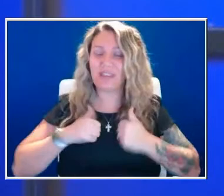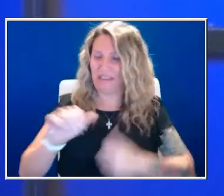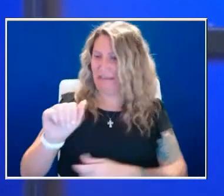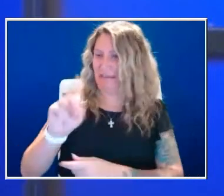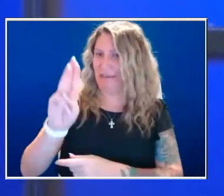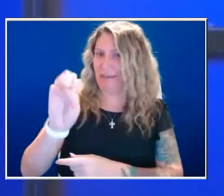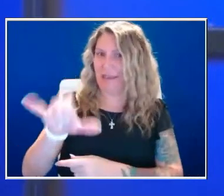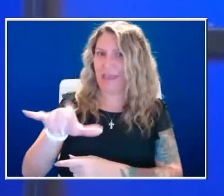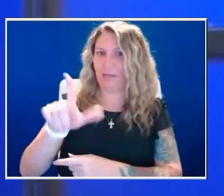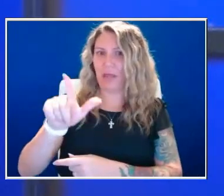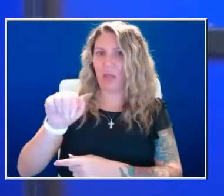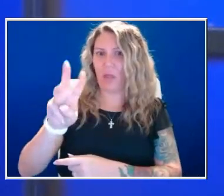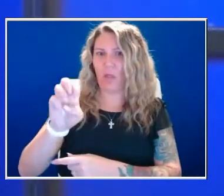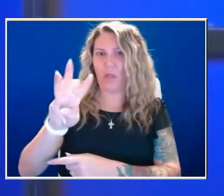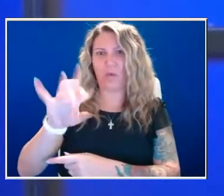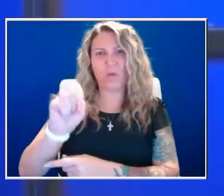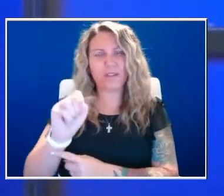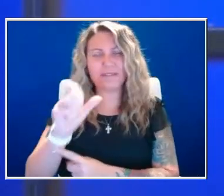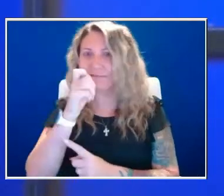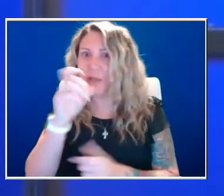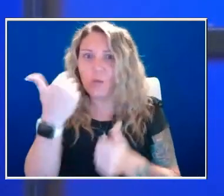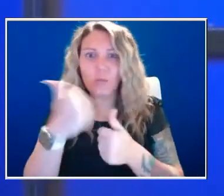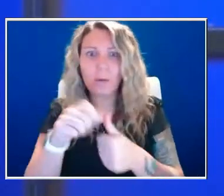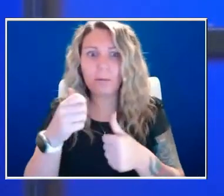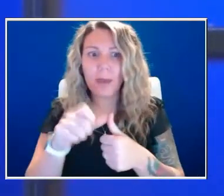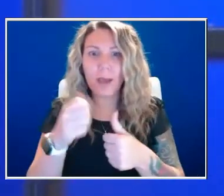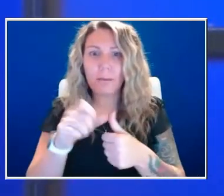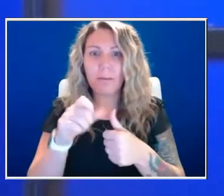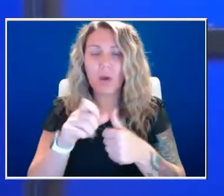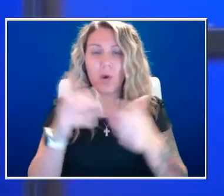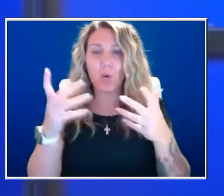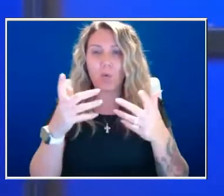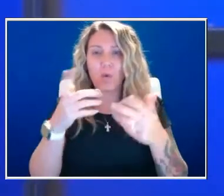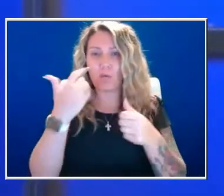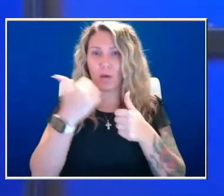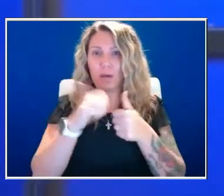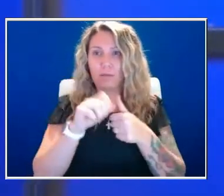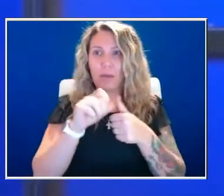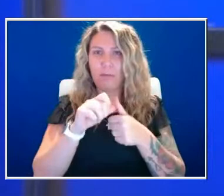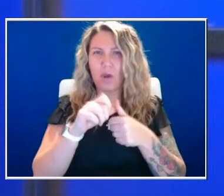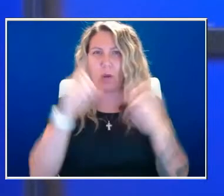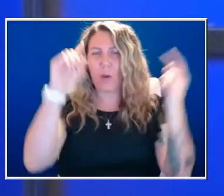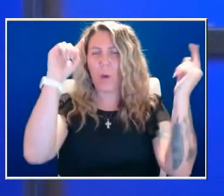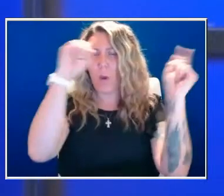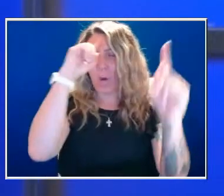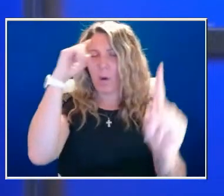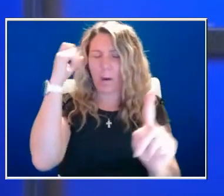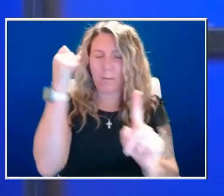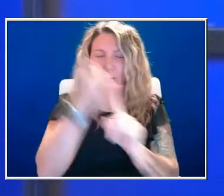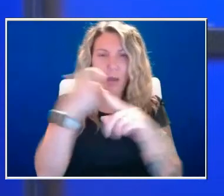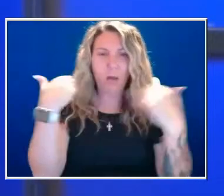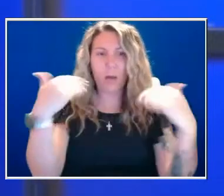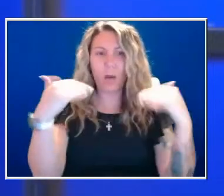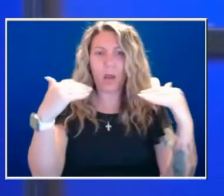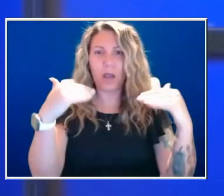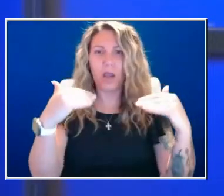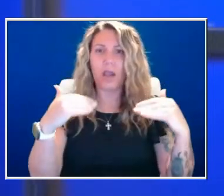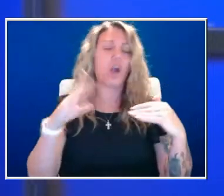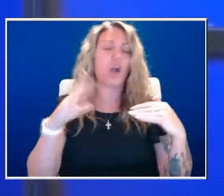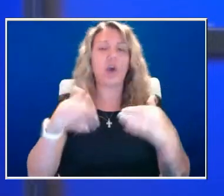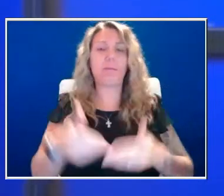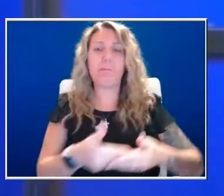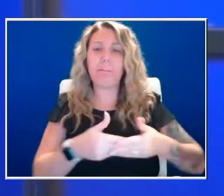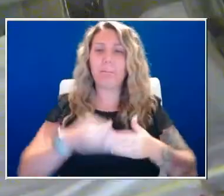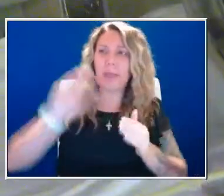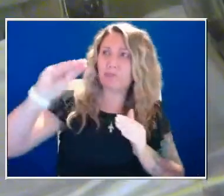it. What she does remember is the sudden severe headache she suffered at her baby shower, a headache that turned out to be a